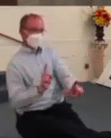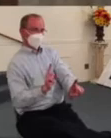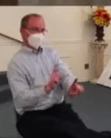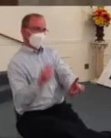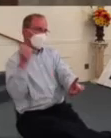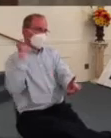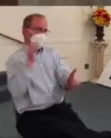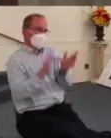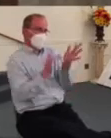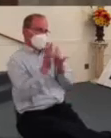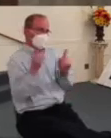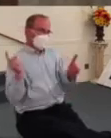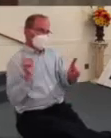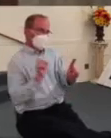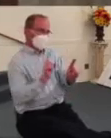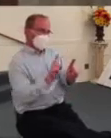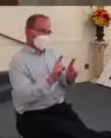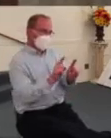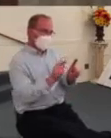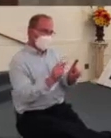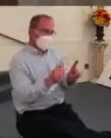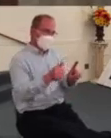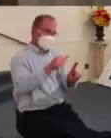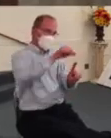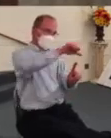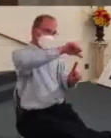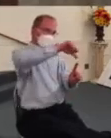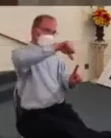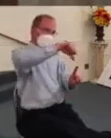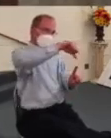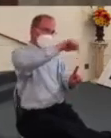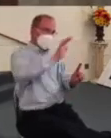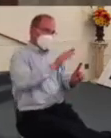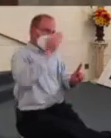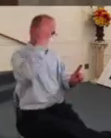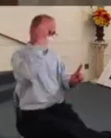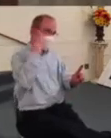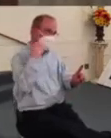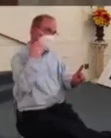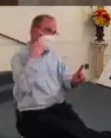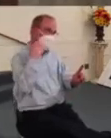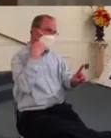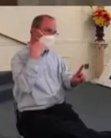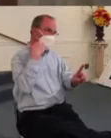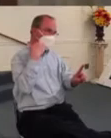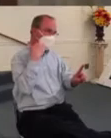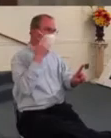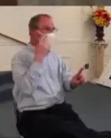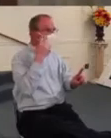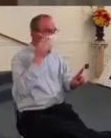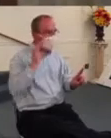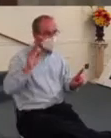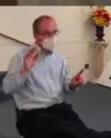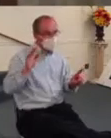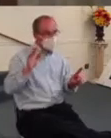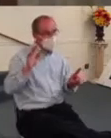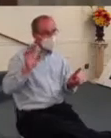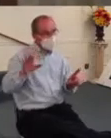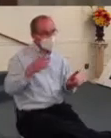head. Can you see the desire to do something kind to this